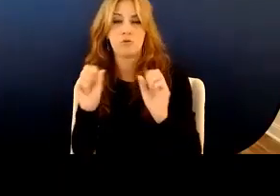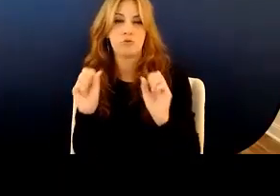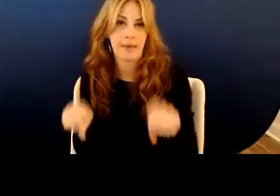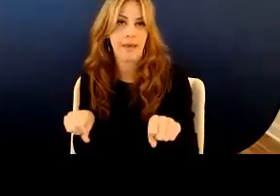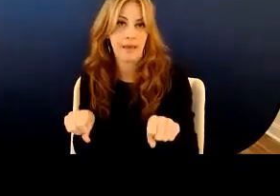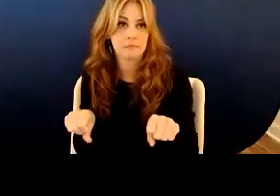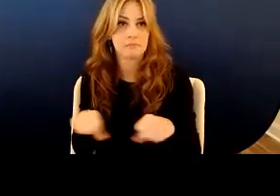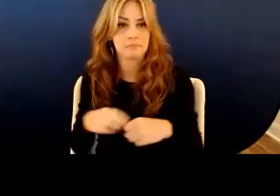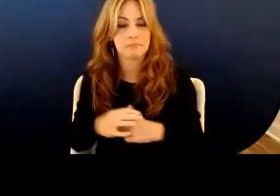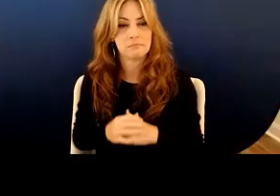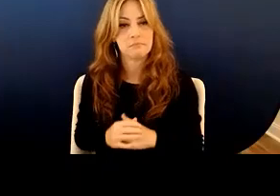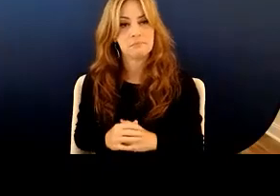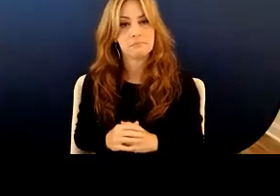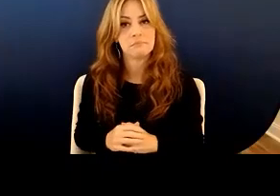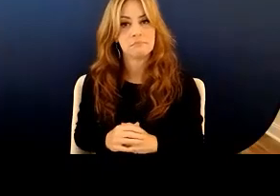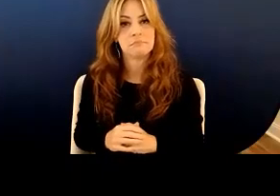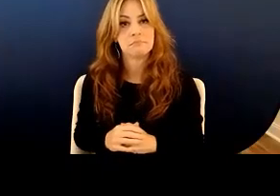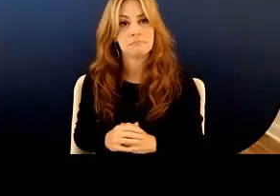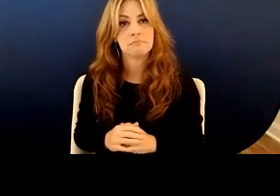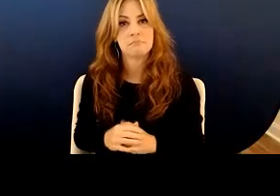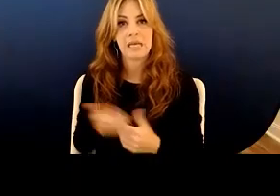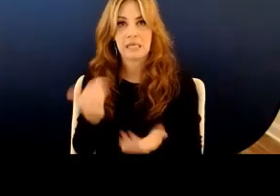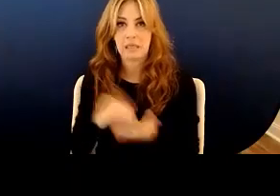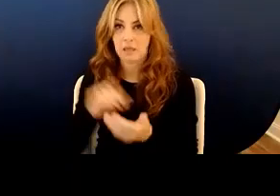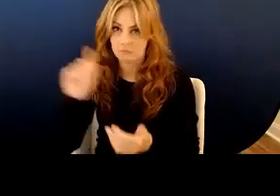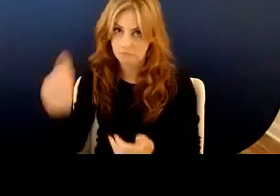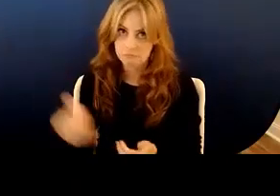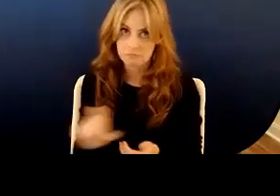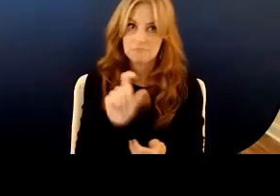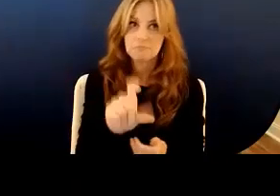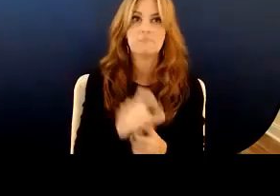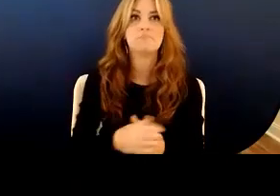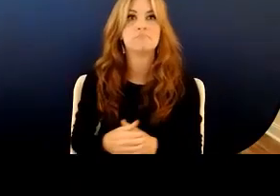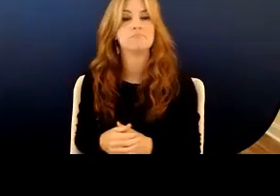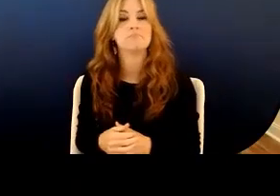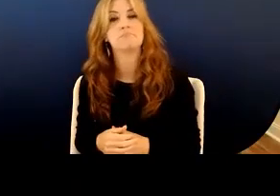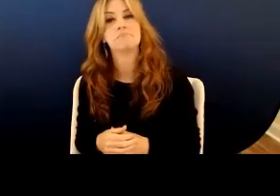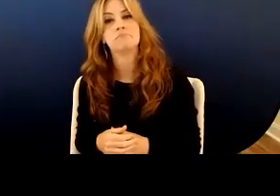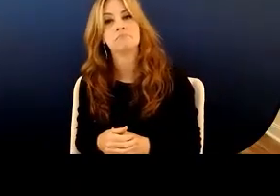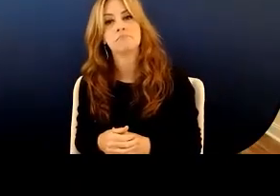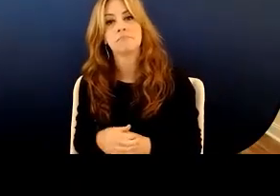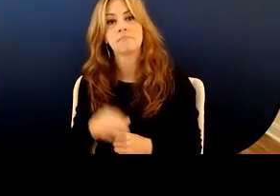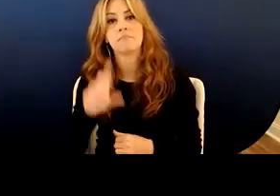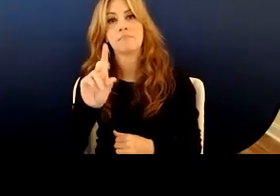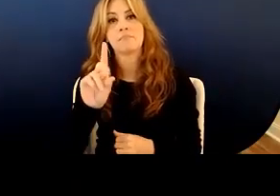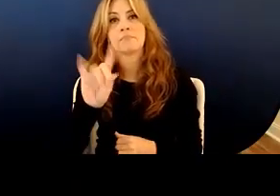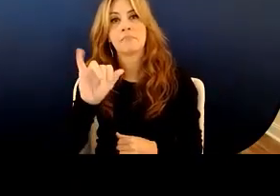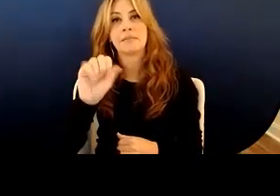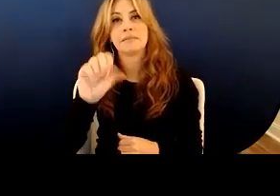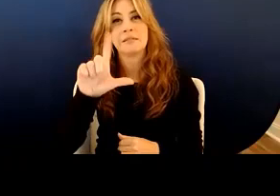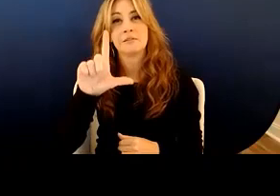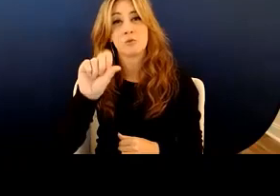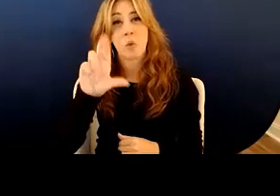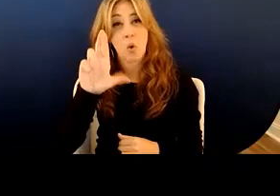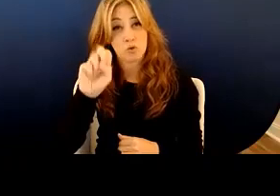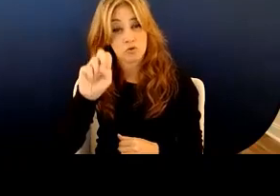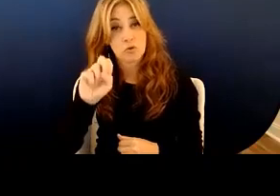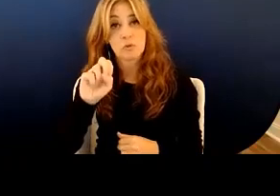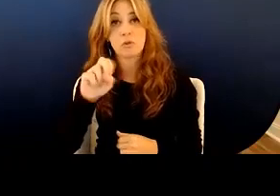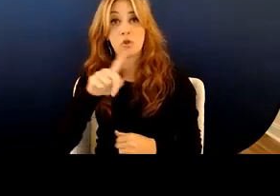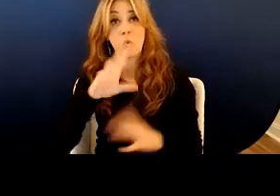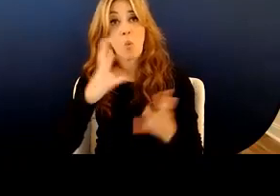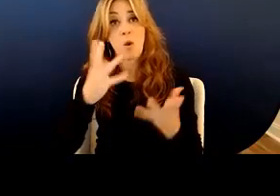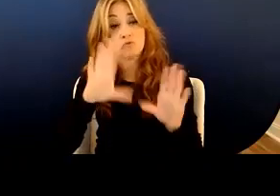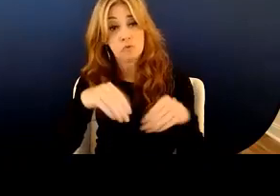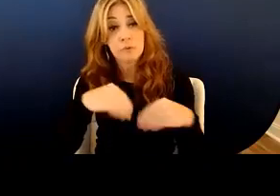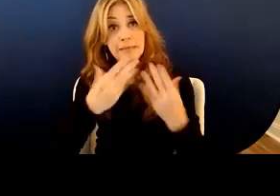here and add that there. Disclosures, if you want to give credit to any of